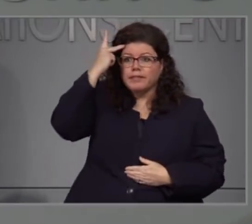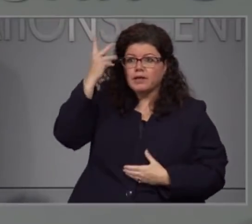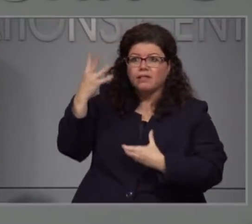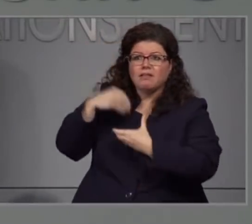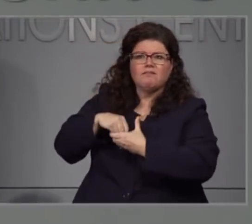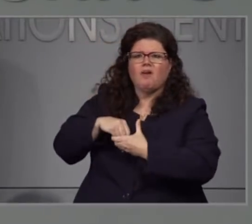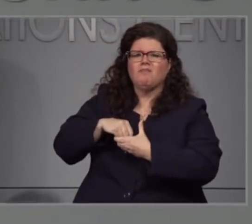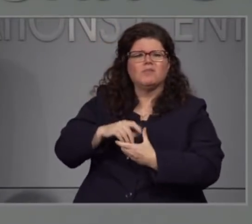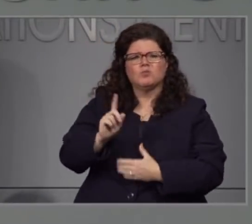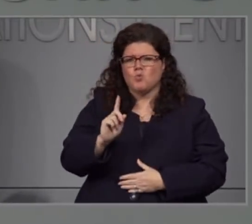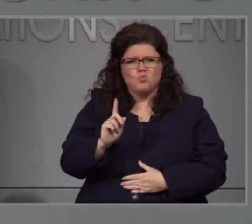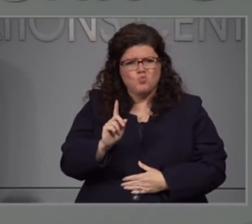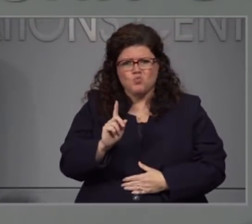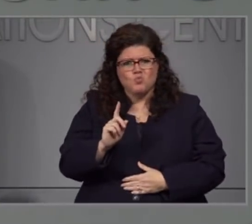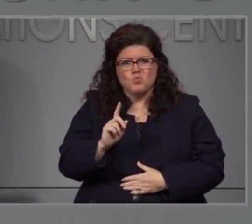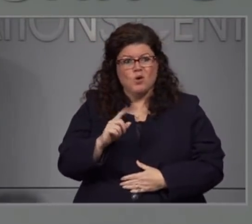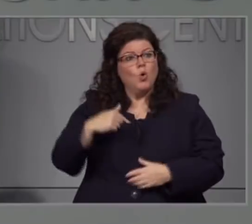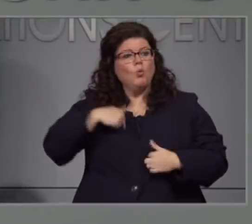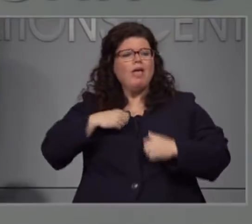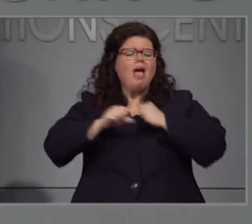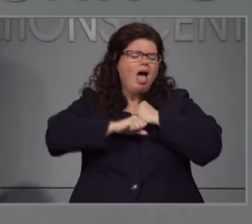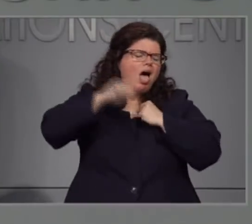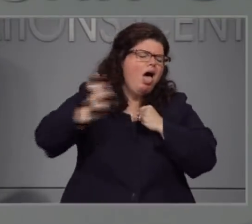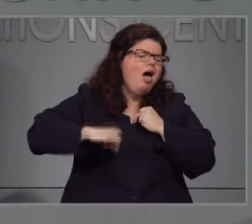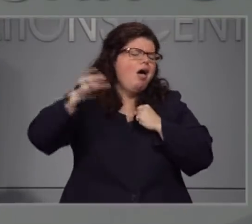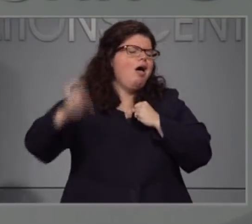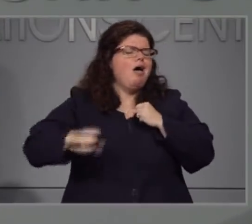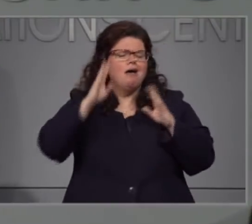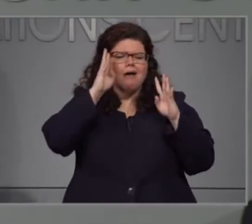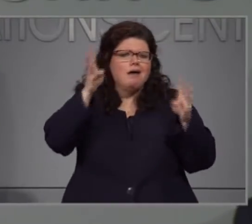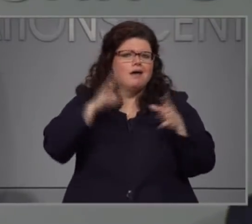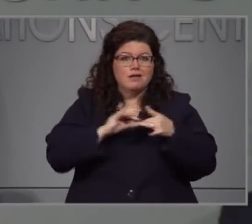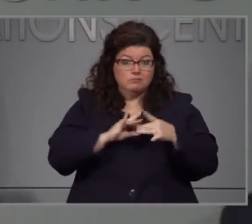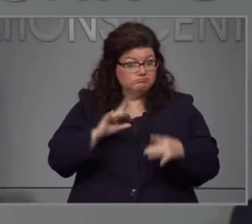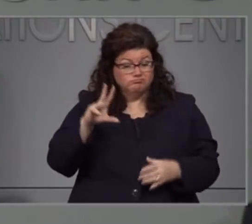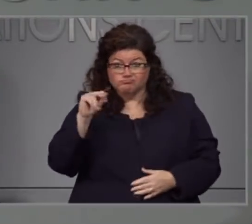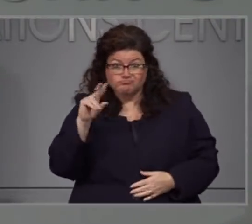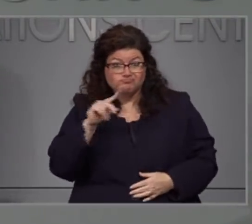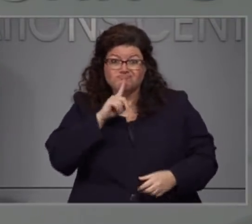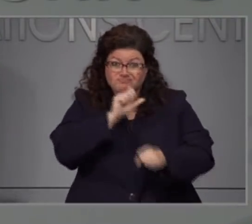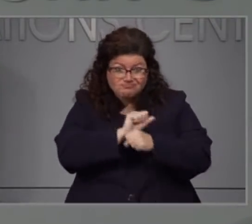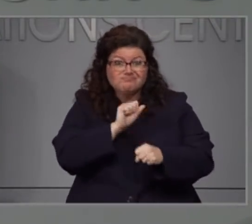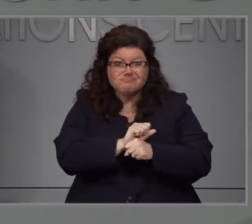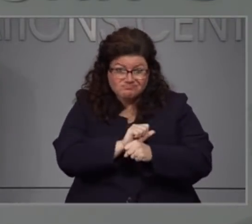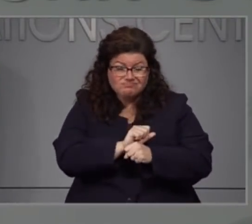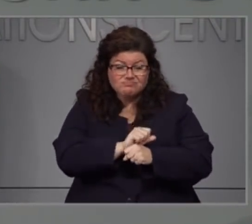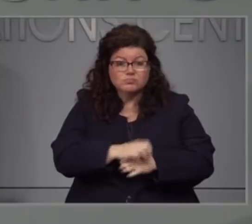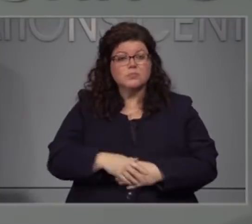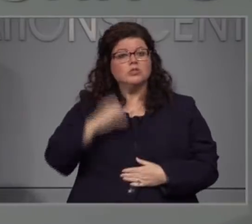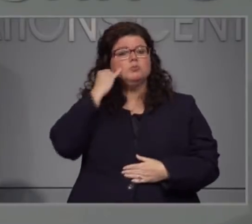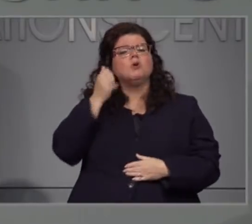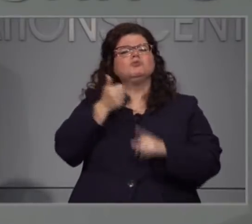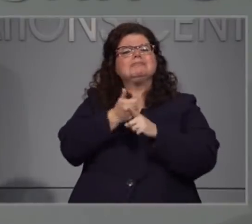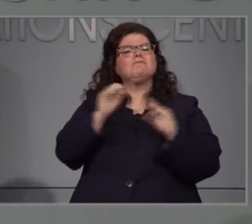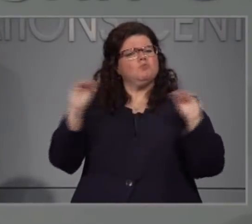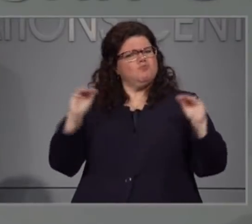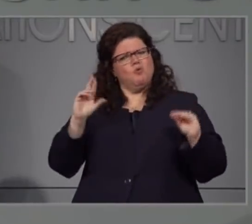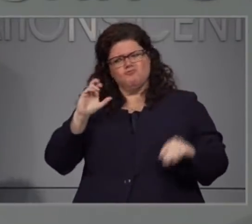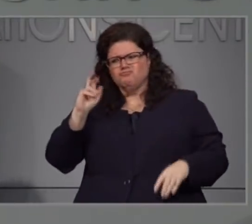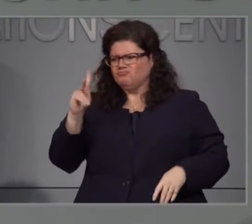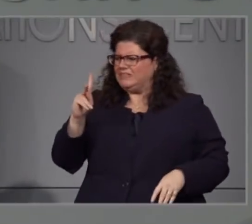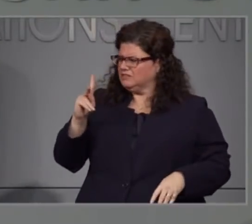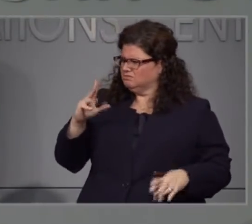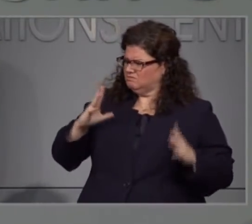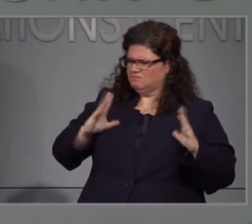exaggeration. Even if you are in the low-risk category, in fact,